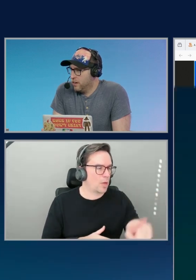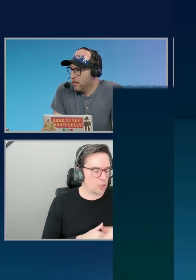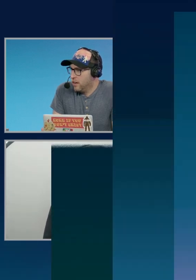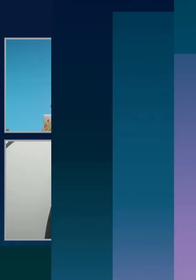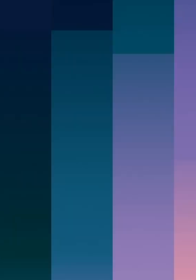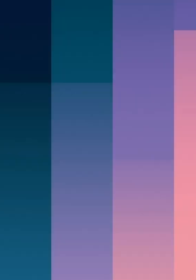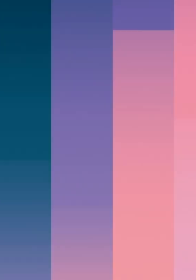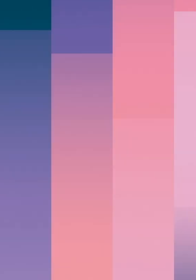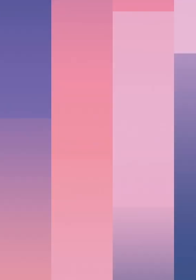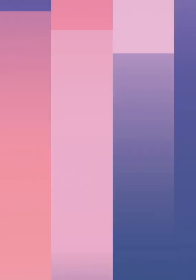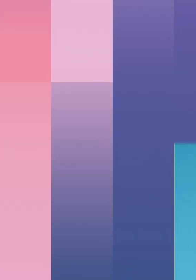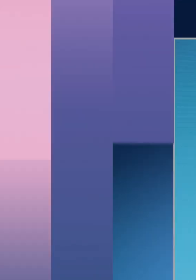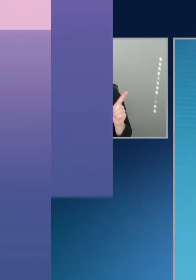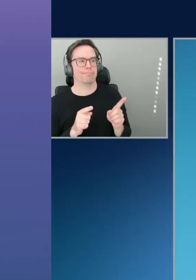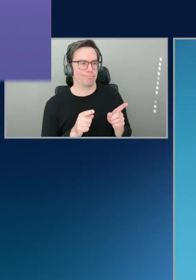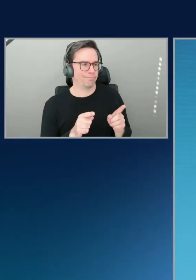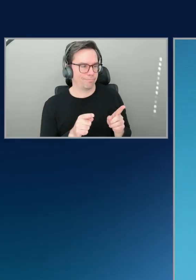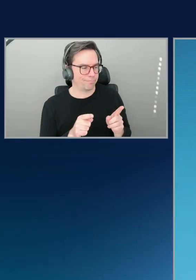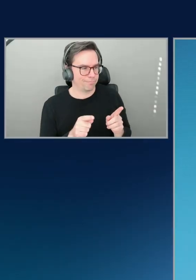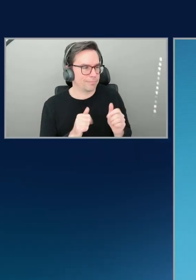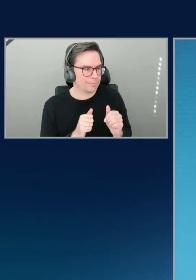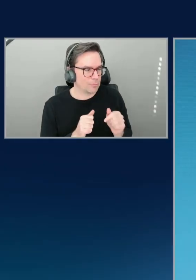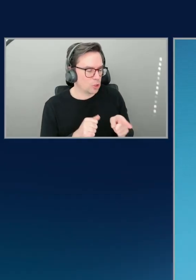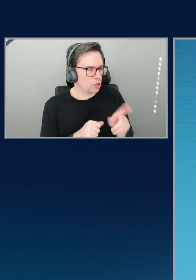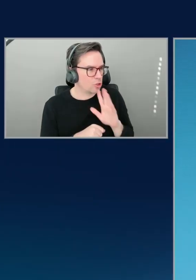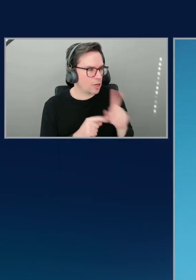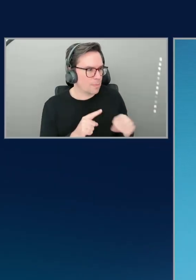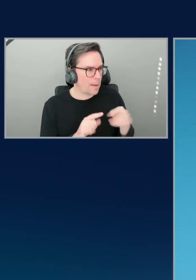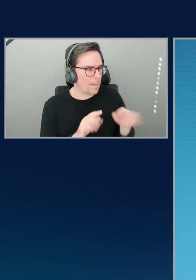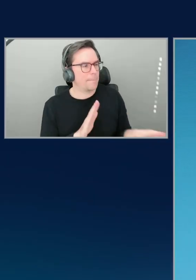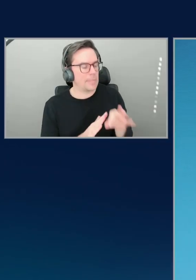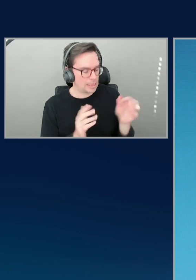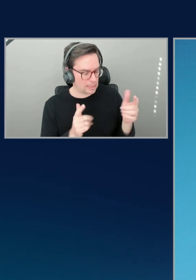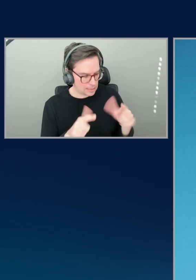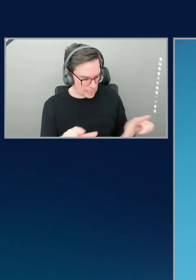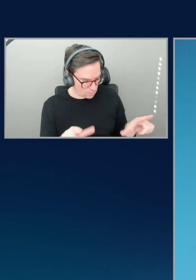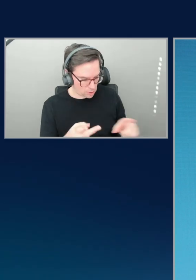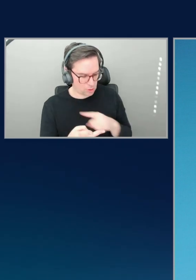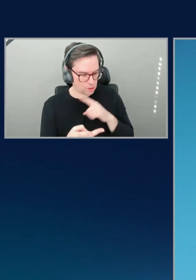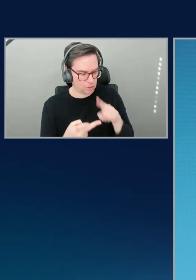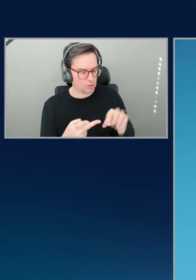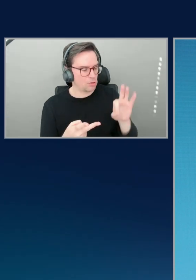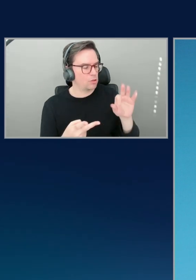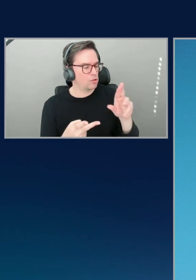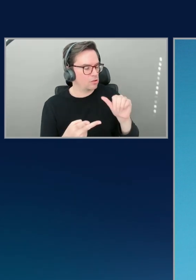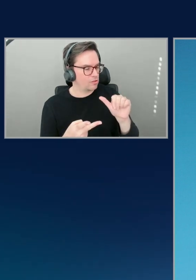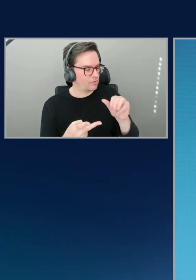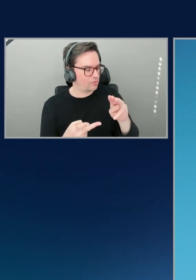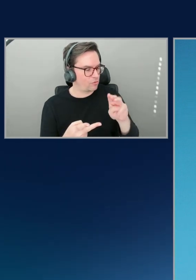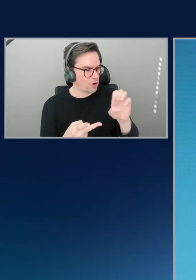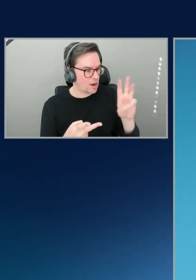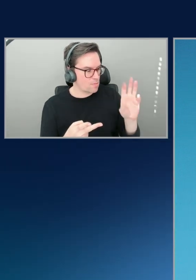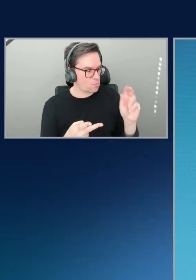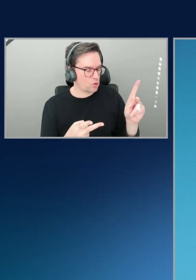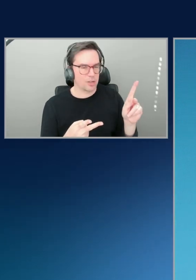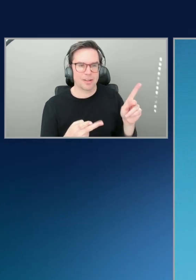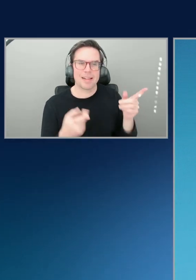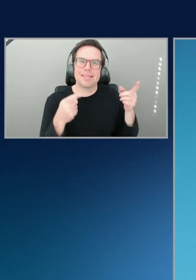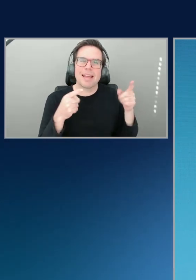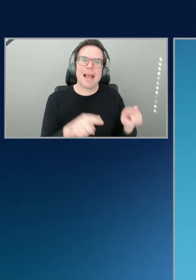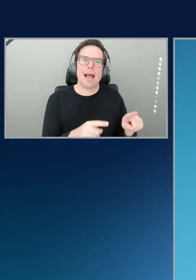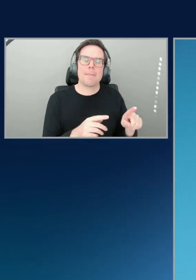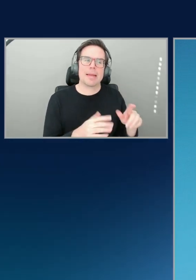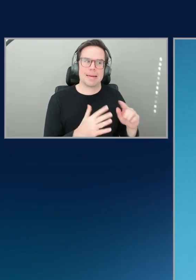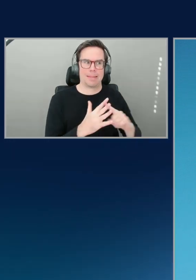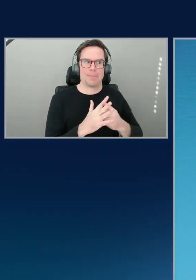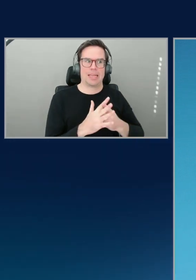I'll just drop you this question. You talked about picking a language, a framework, these things, right? Like, those are pretty early on in a developer's journey, right? Mm-hmm.